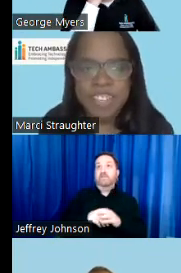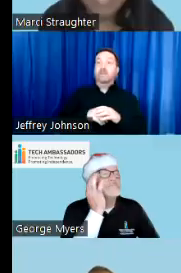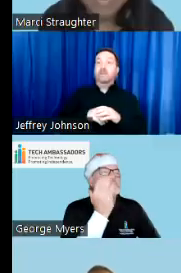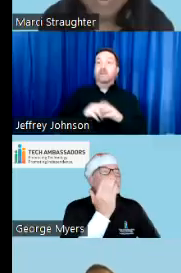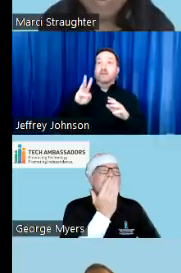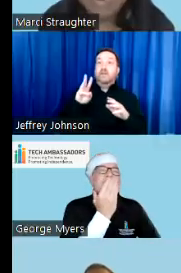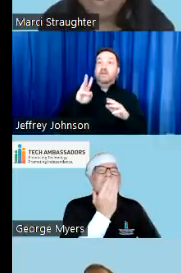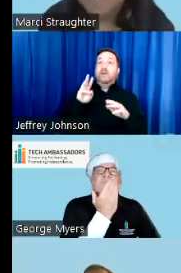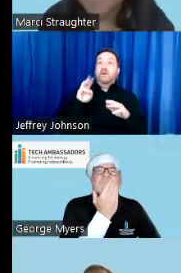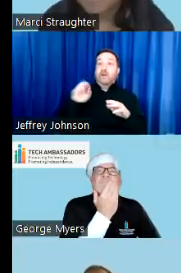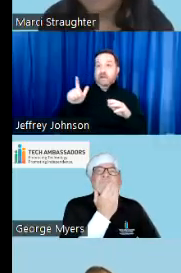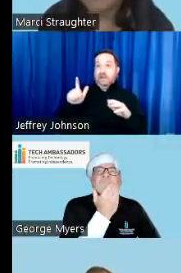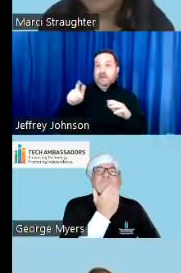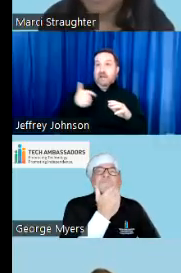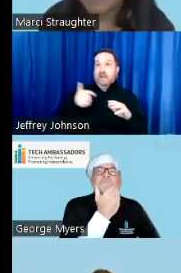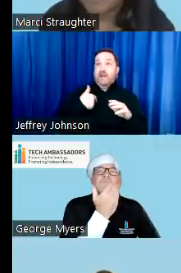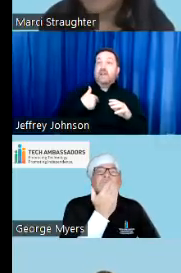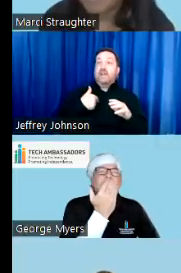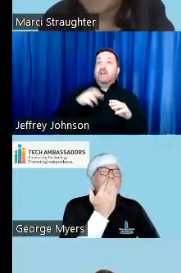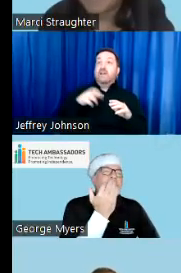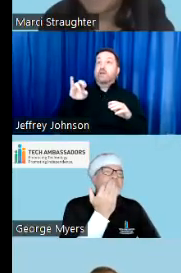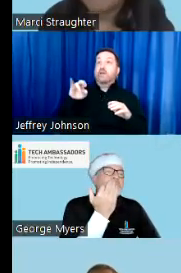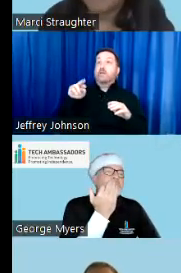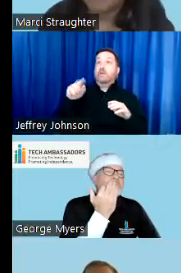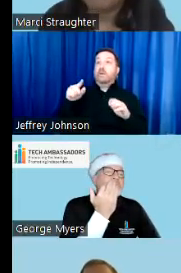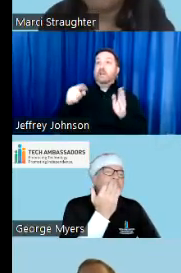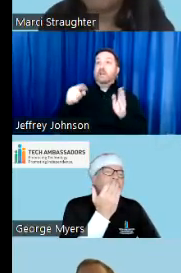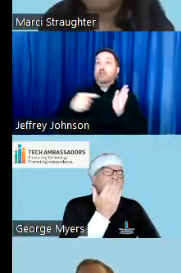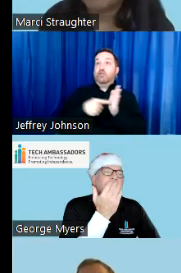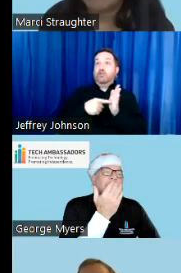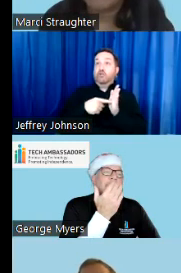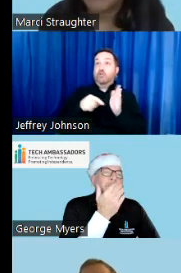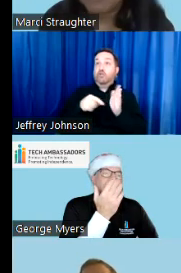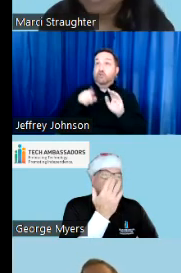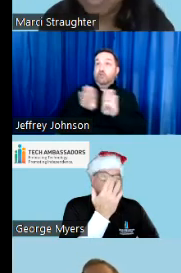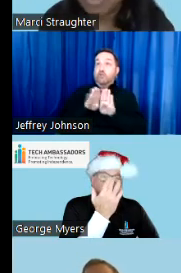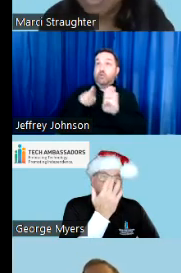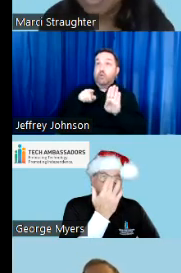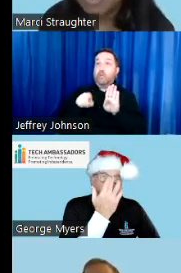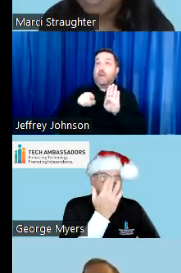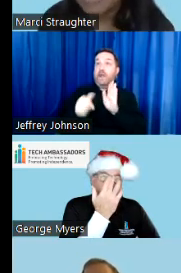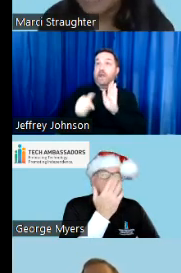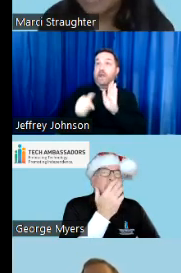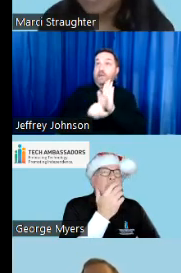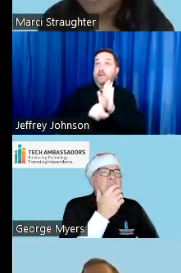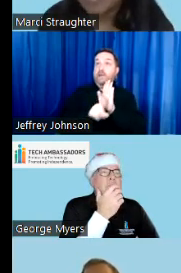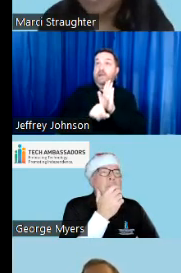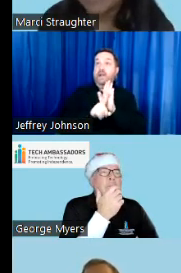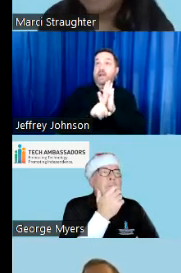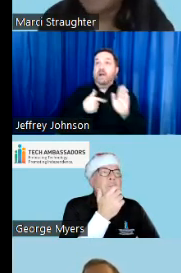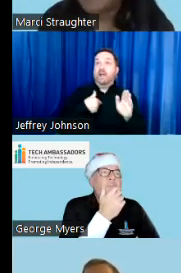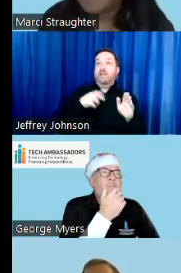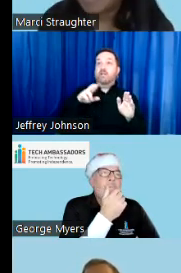Well, I have a Ring doorbell. I have remote support.